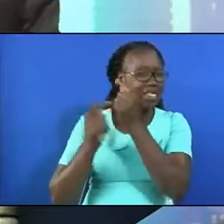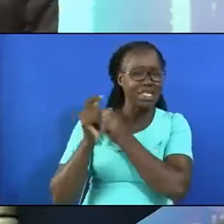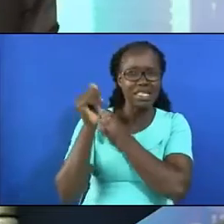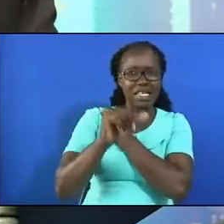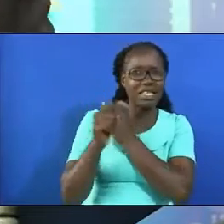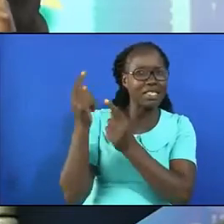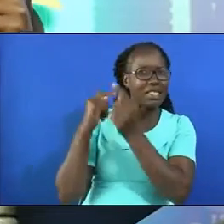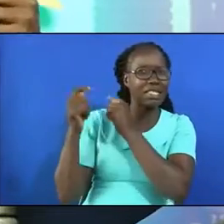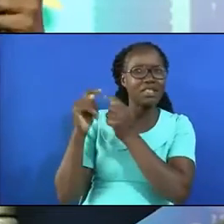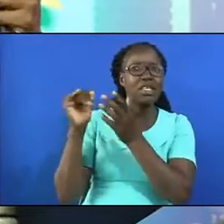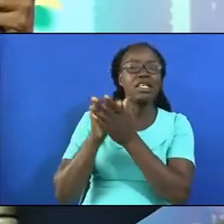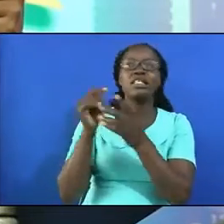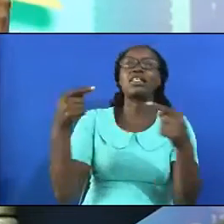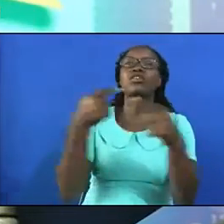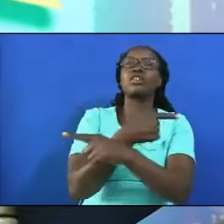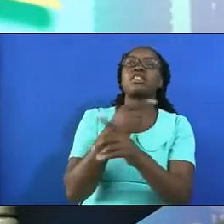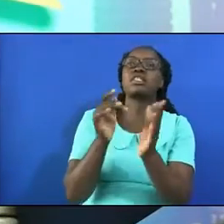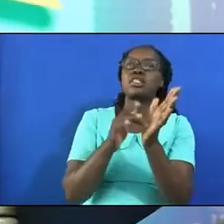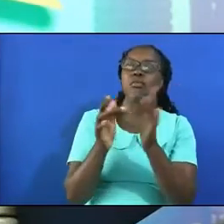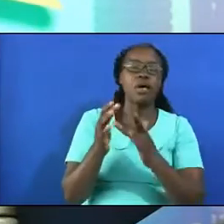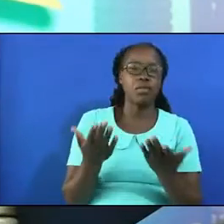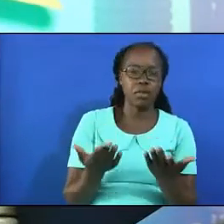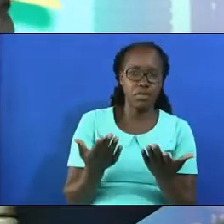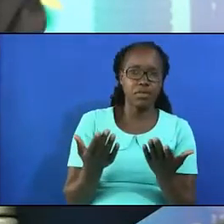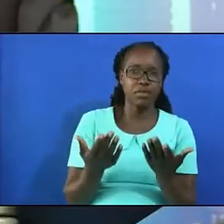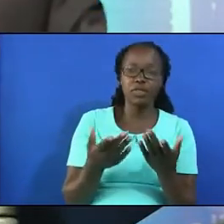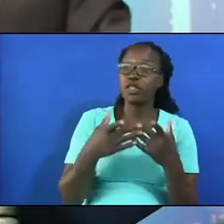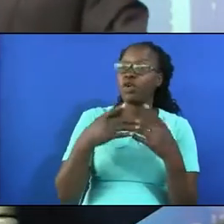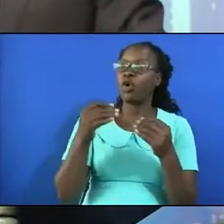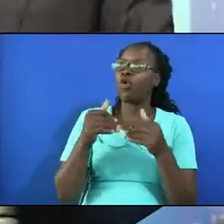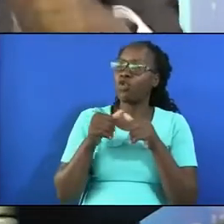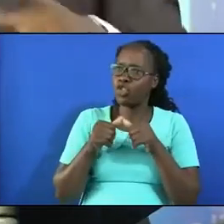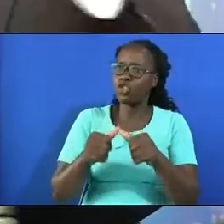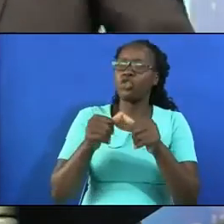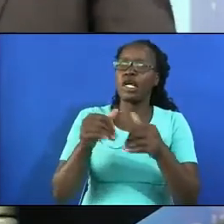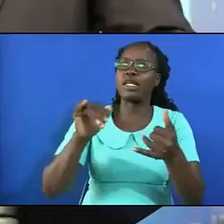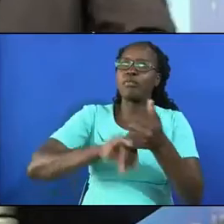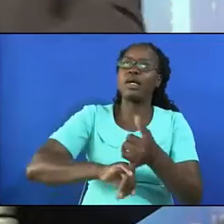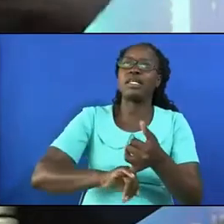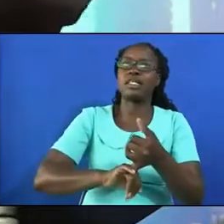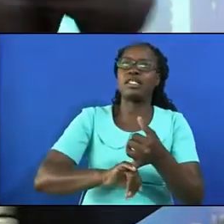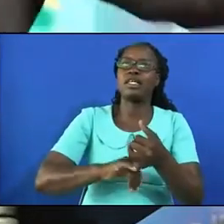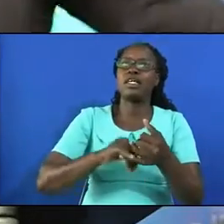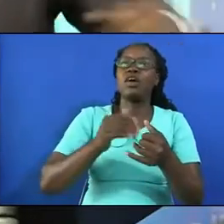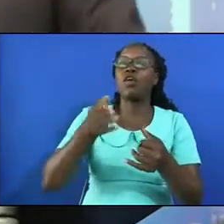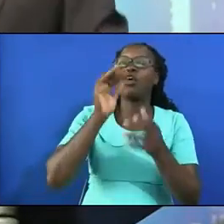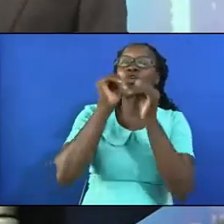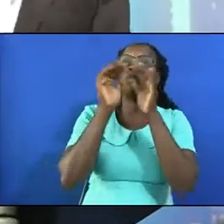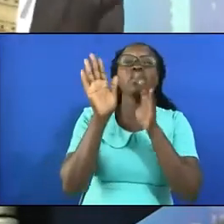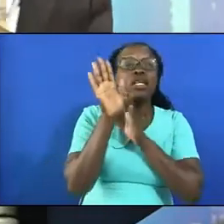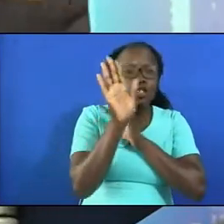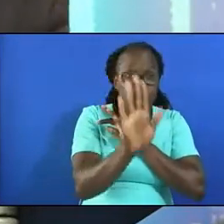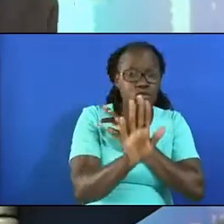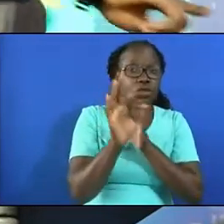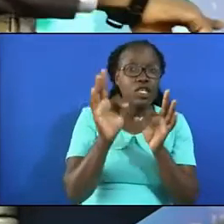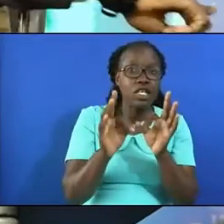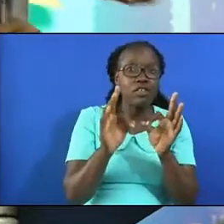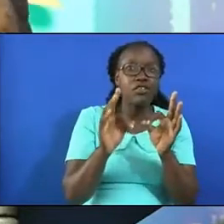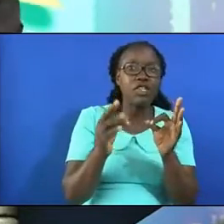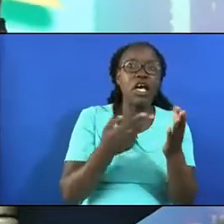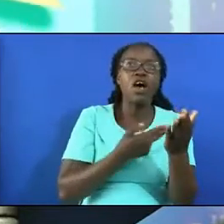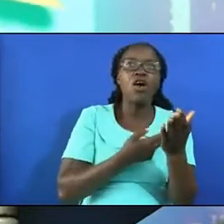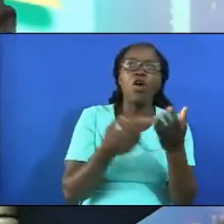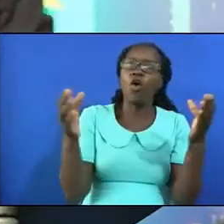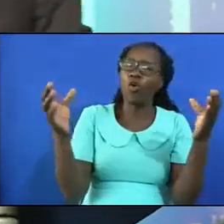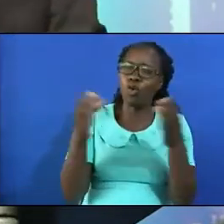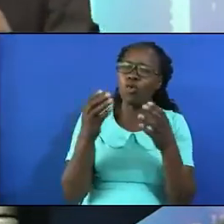any tradition that contradicts the Bible. Go ahead and get married. God will bless you. Even if the whole